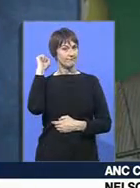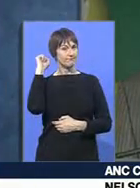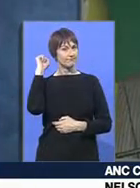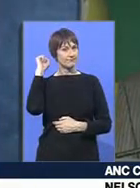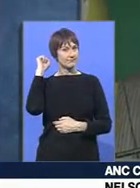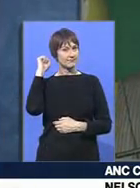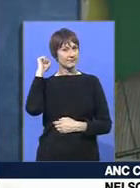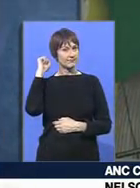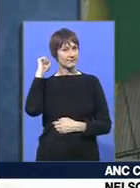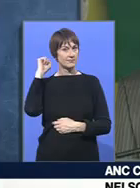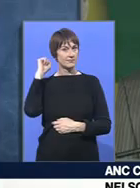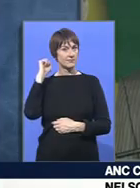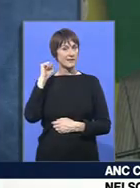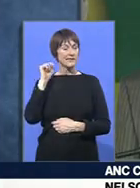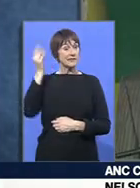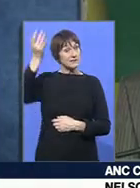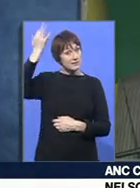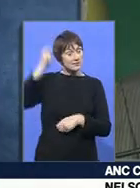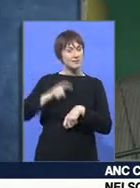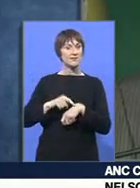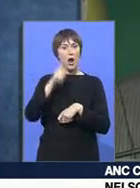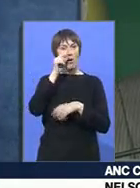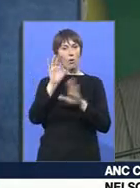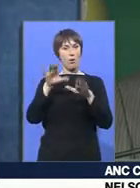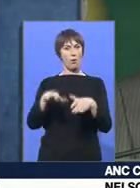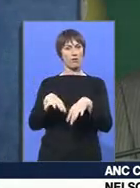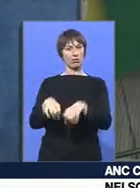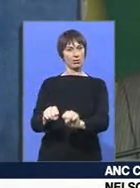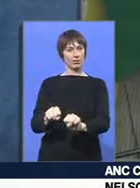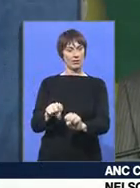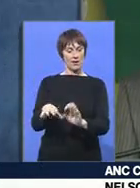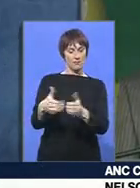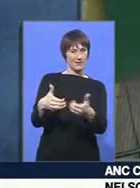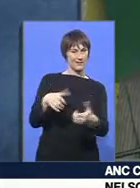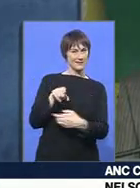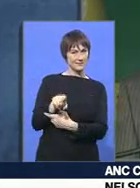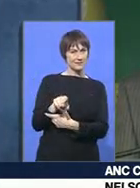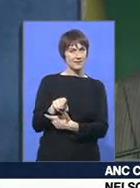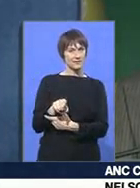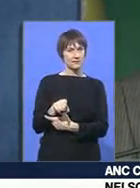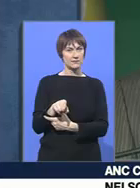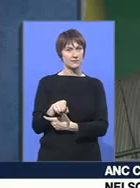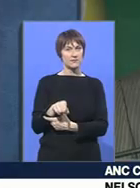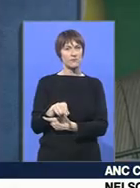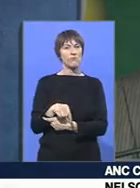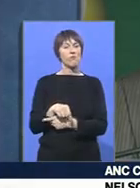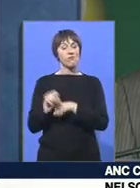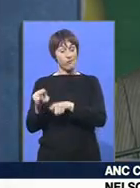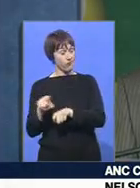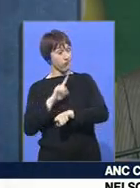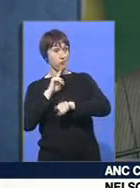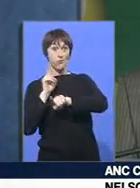The colonial and apartheid regime responded to the Defiance